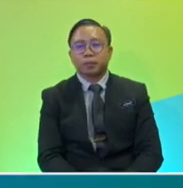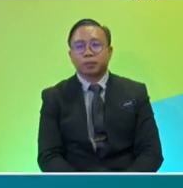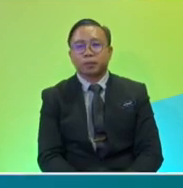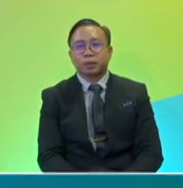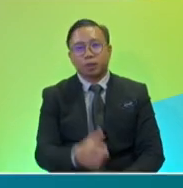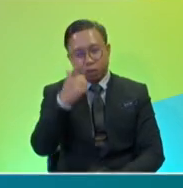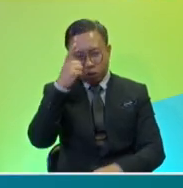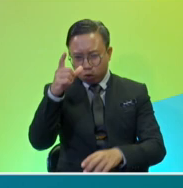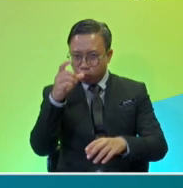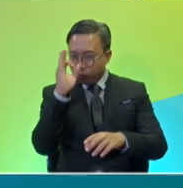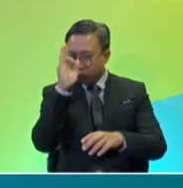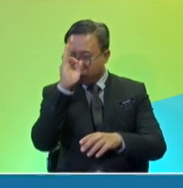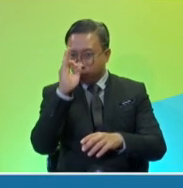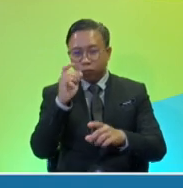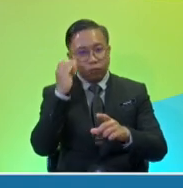Look for shells.